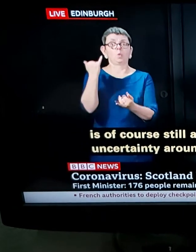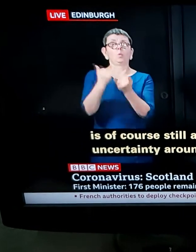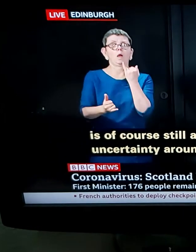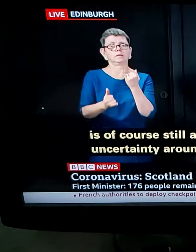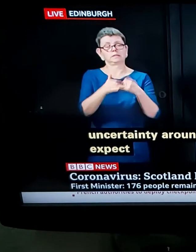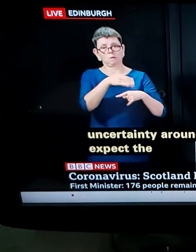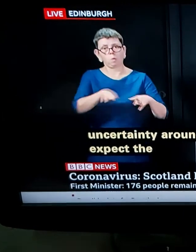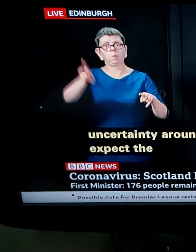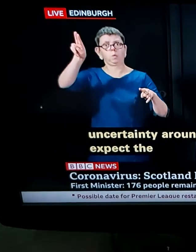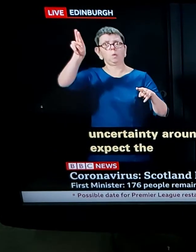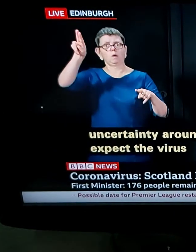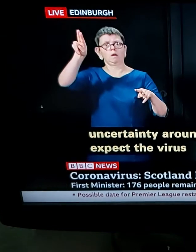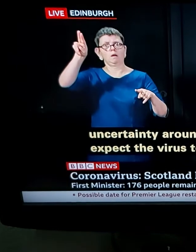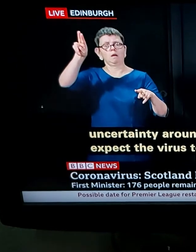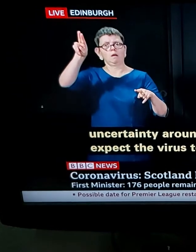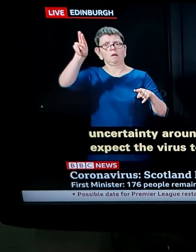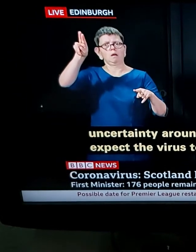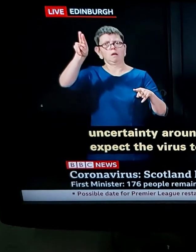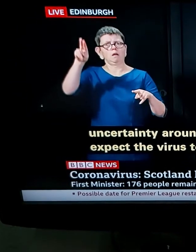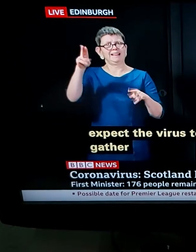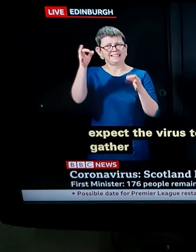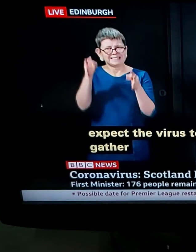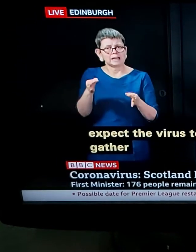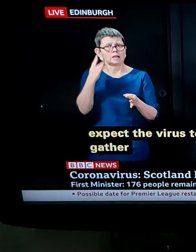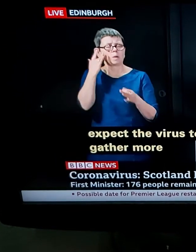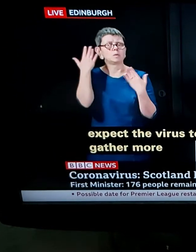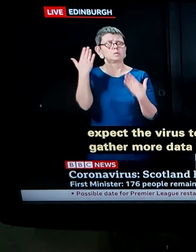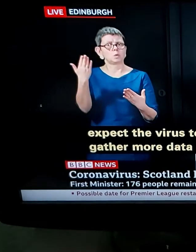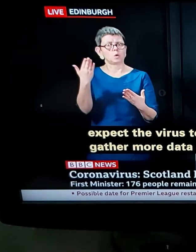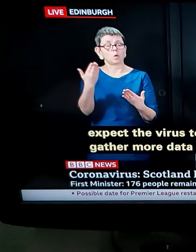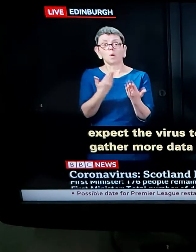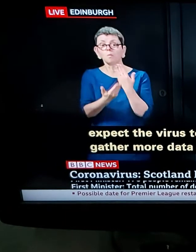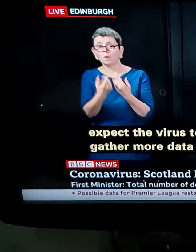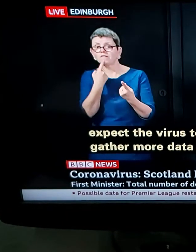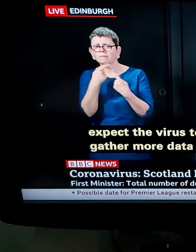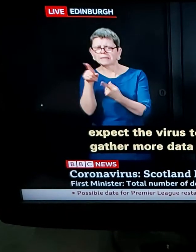gather more data, I hope that we will be able to offer more